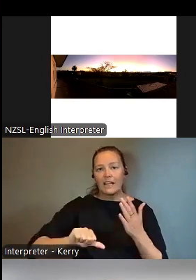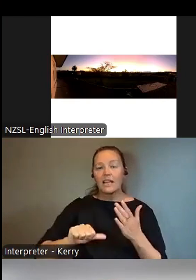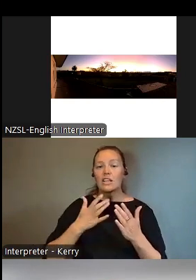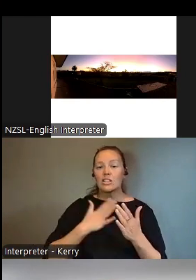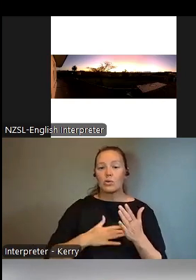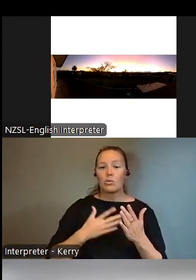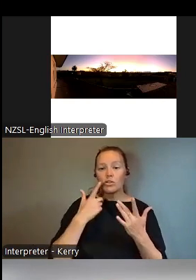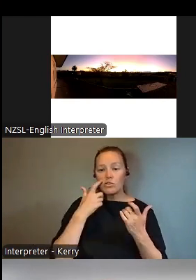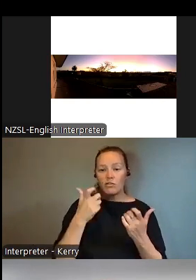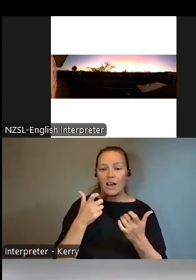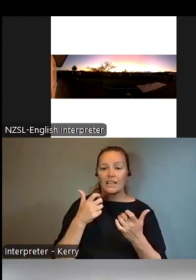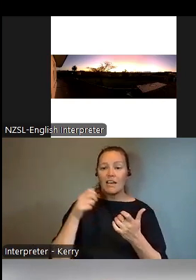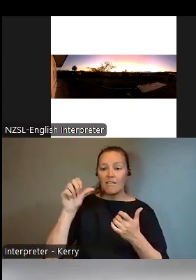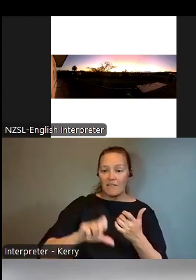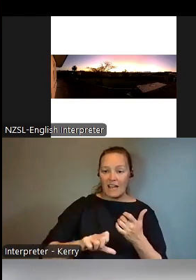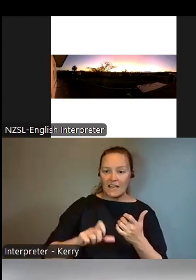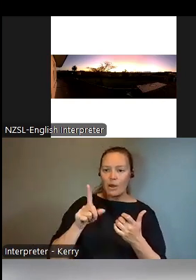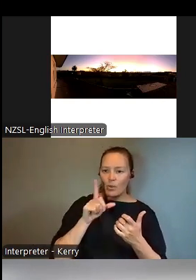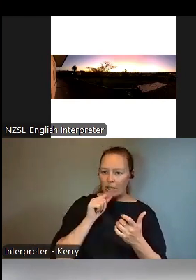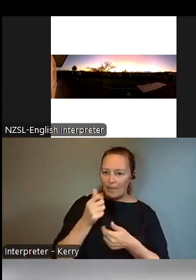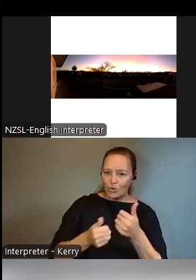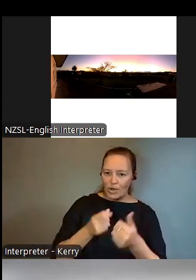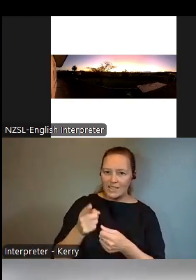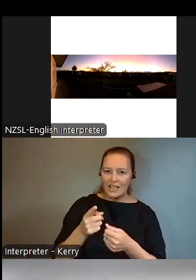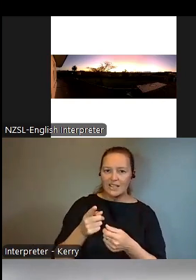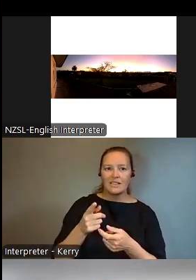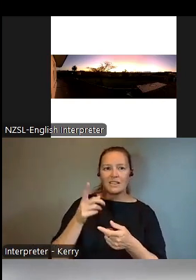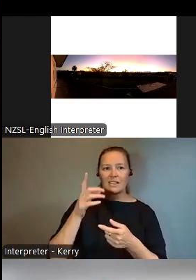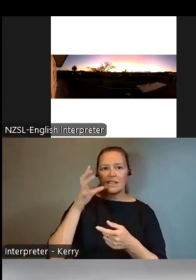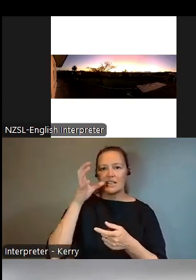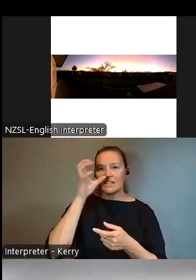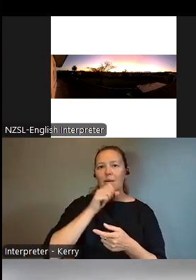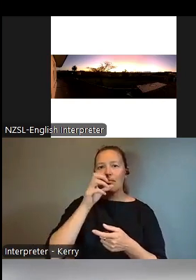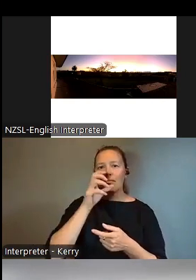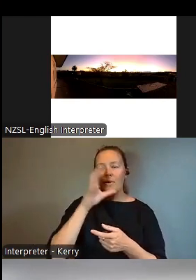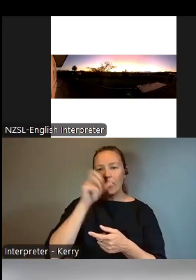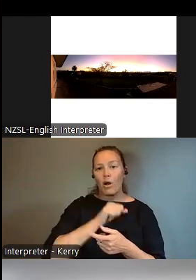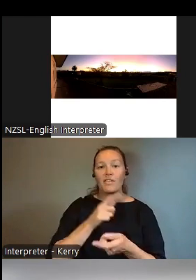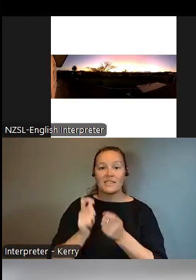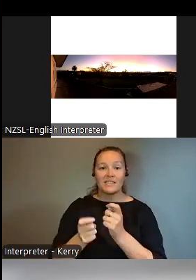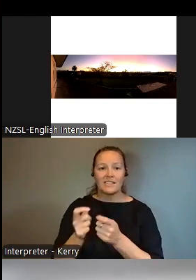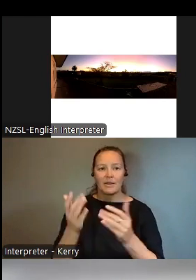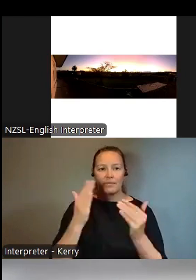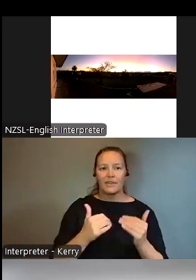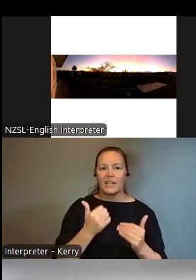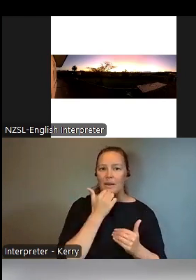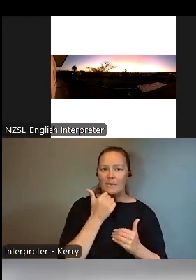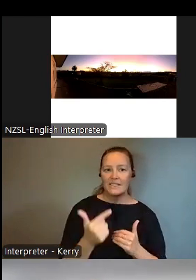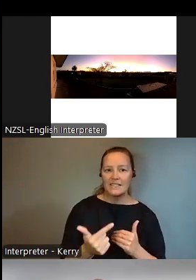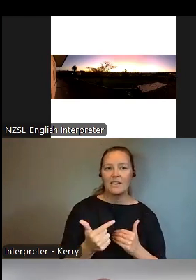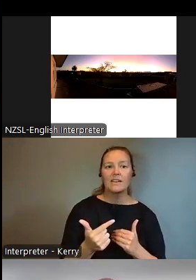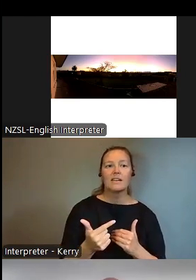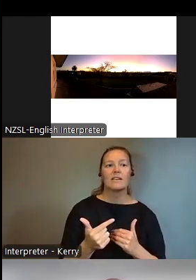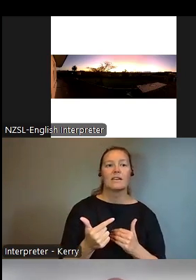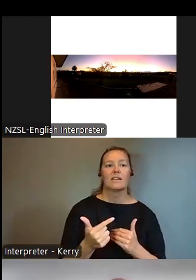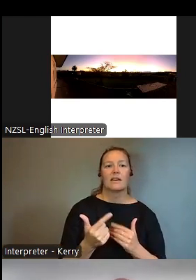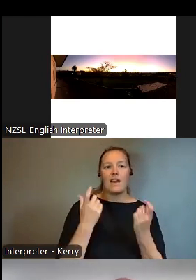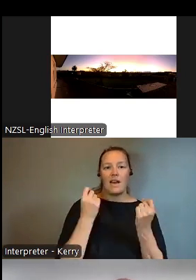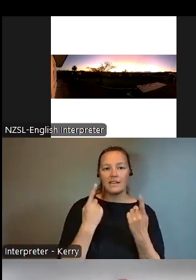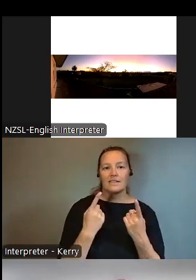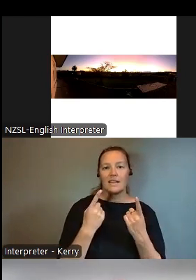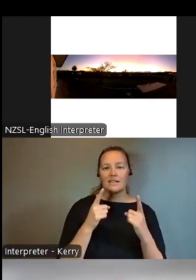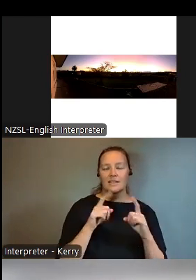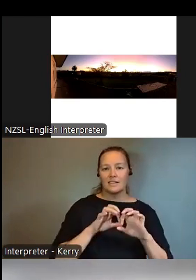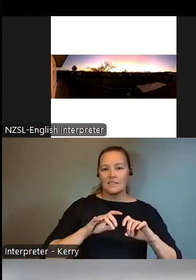praiseworthy failures, hypothesis testing. And number 7, as we've just finished, is to understand